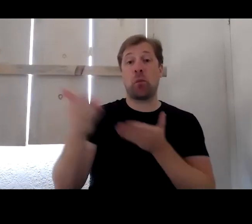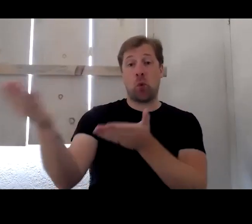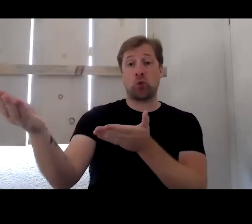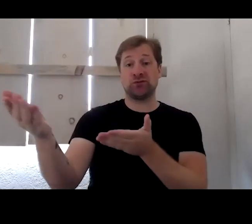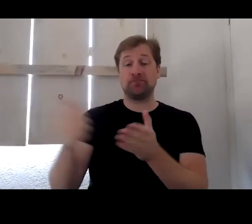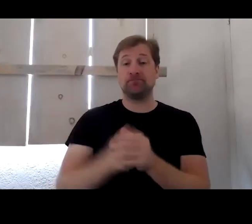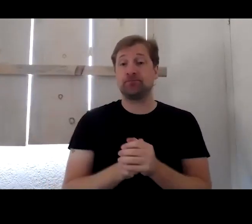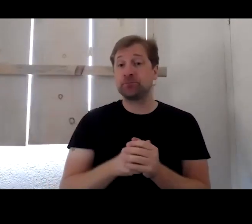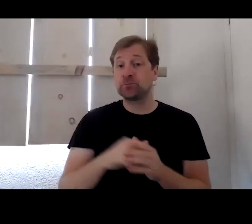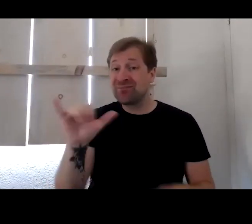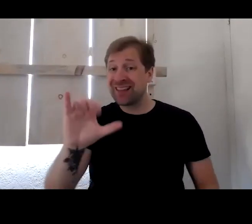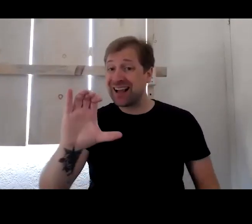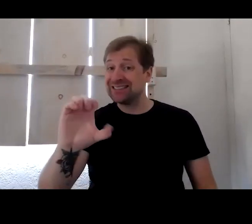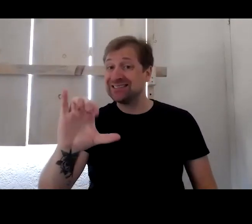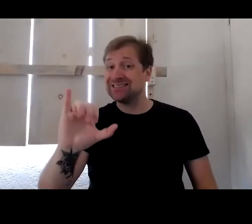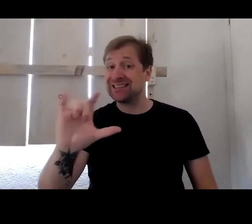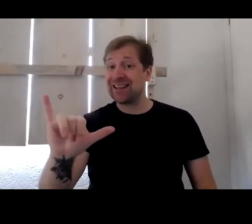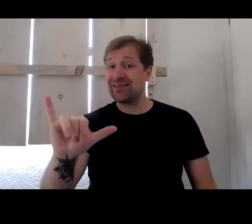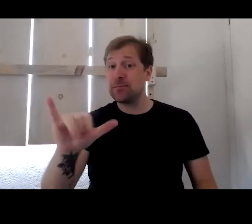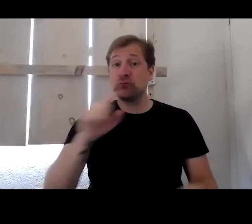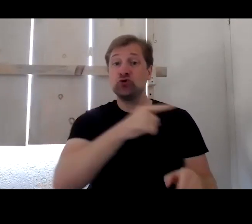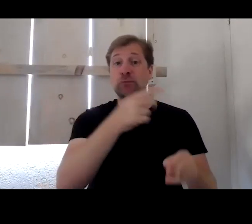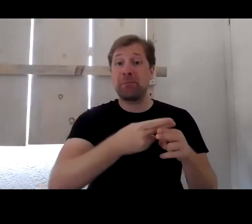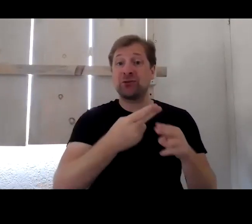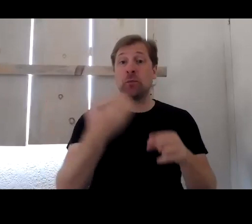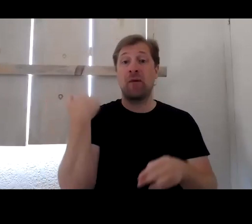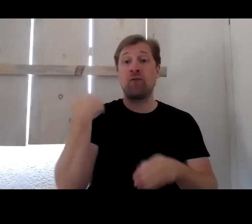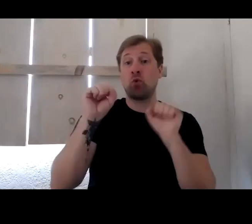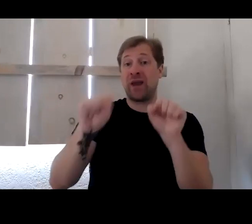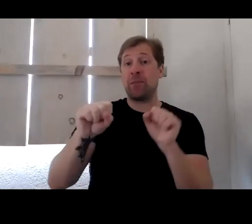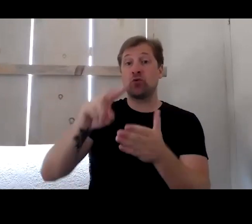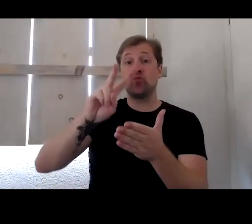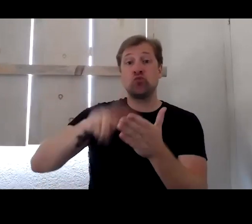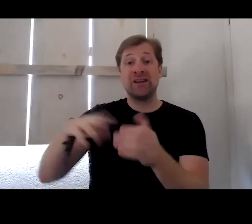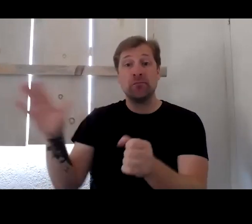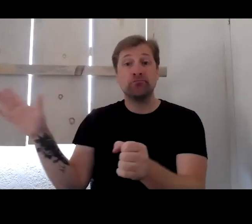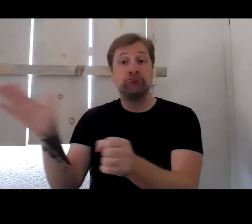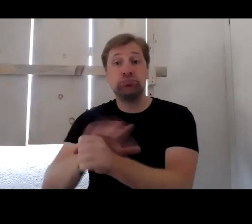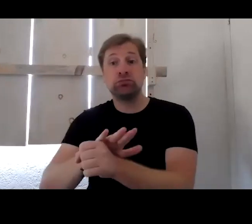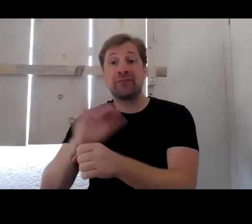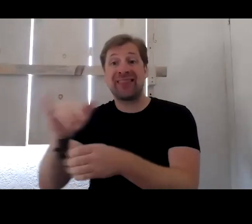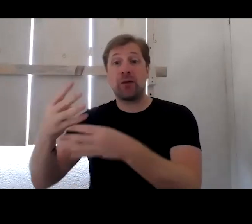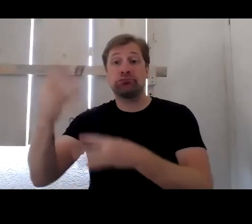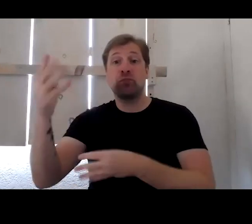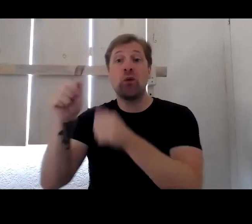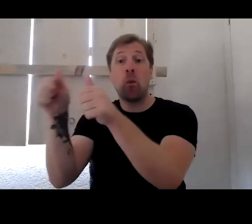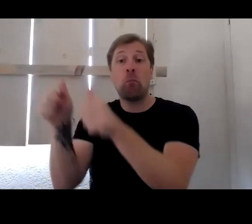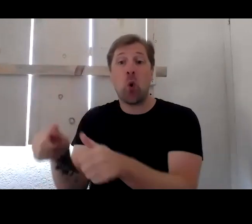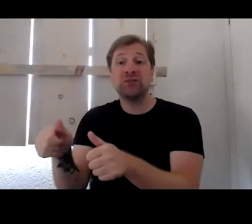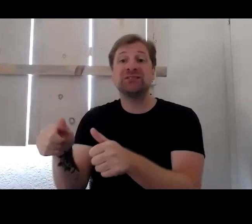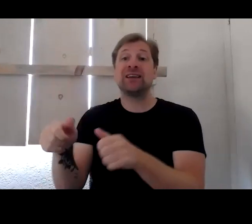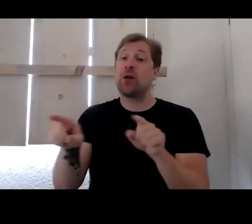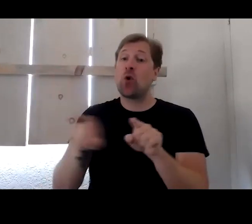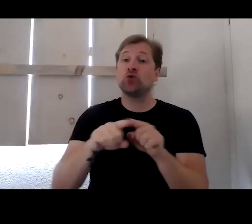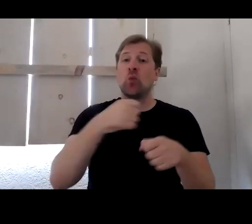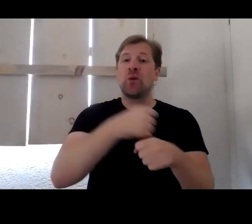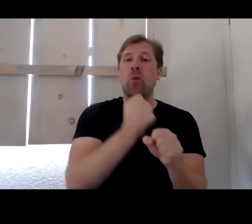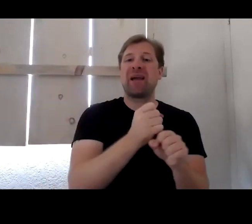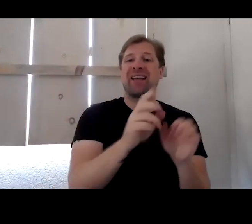you can read the full proposal, as well as we'll be having videos made of different sections.